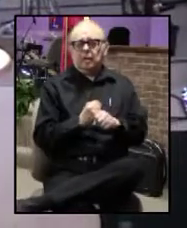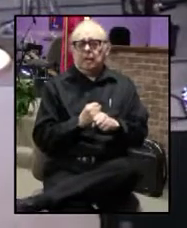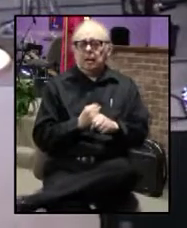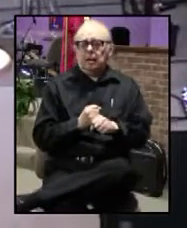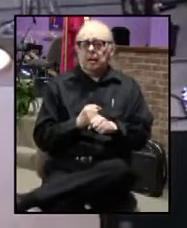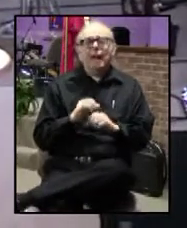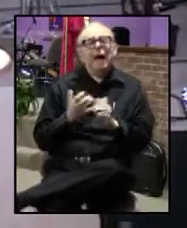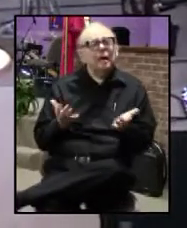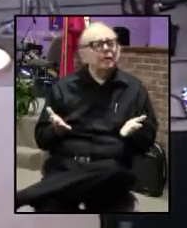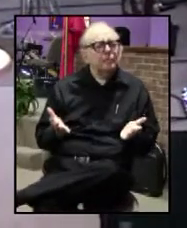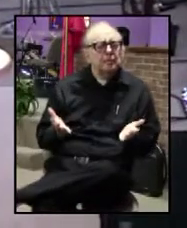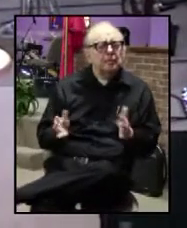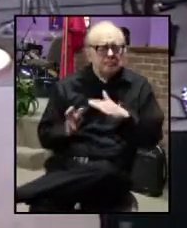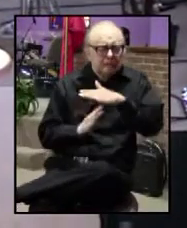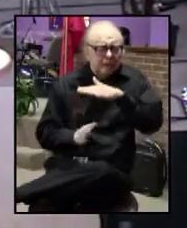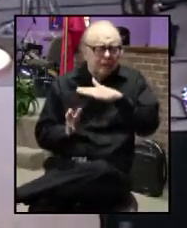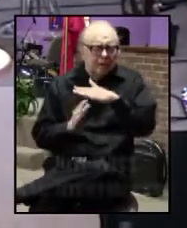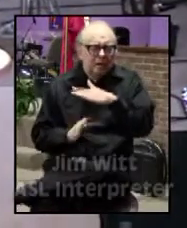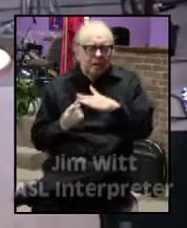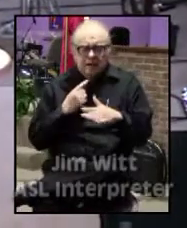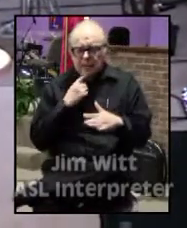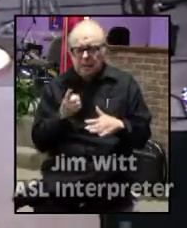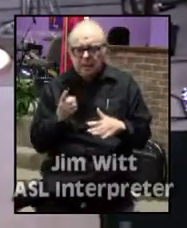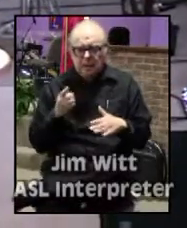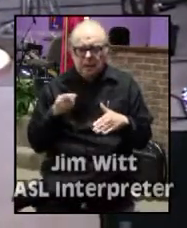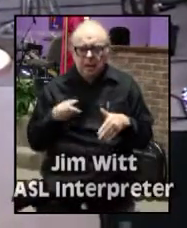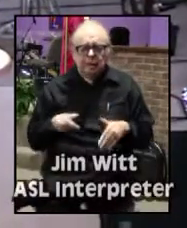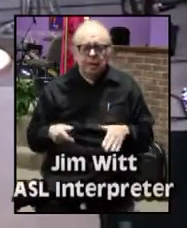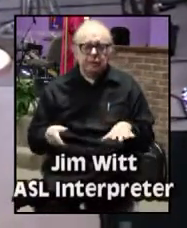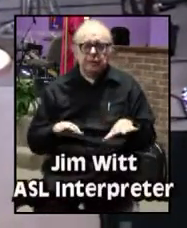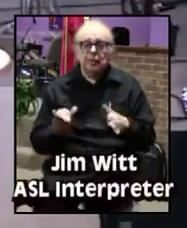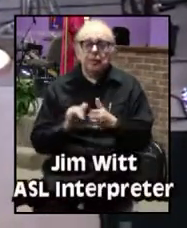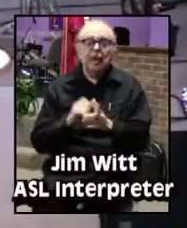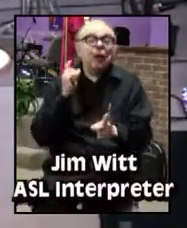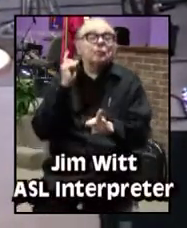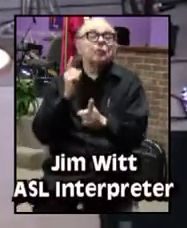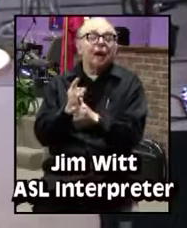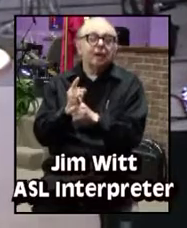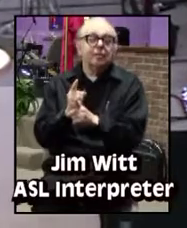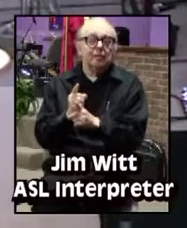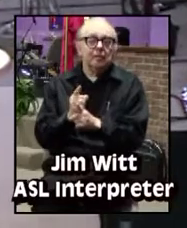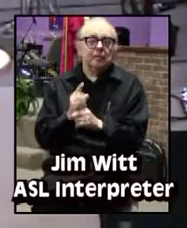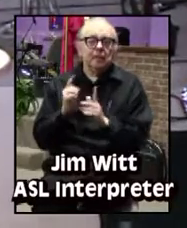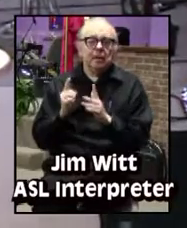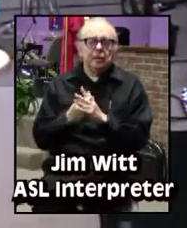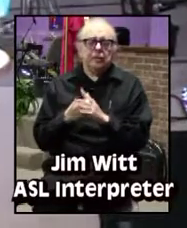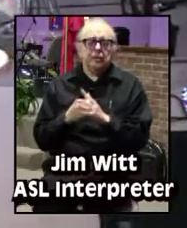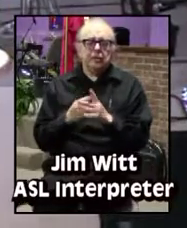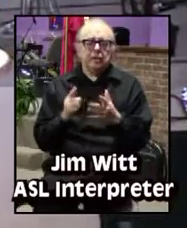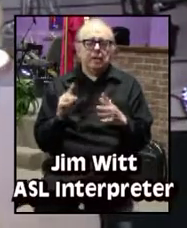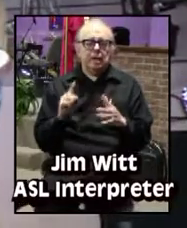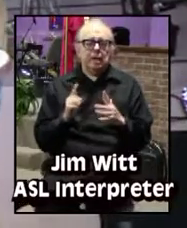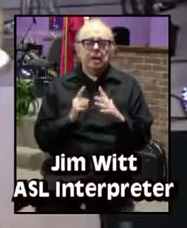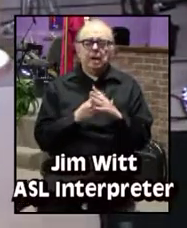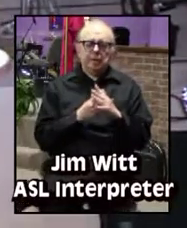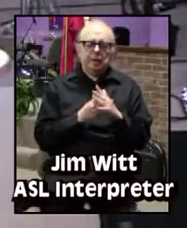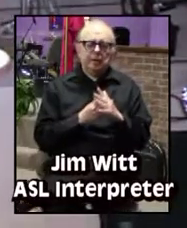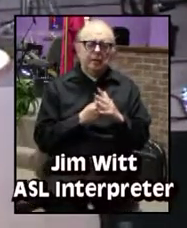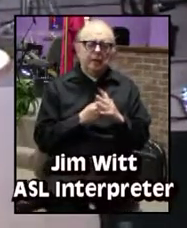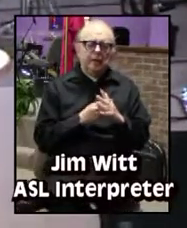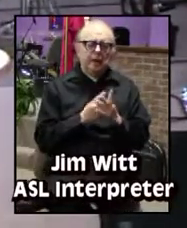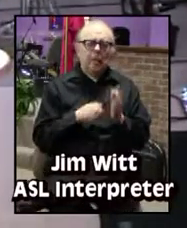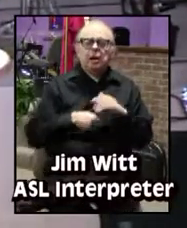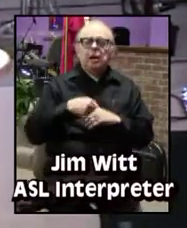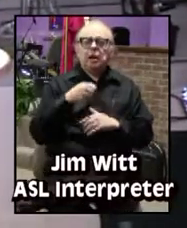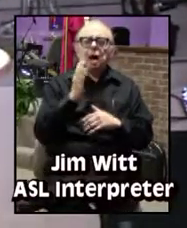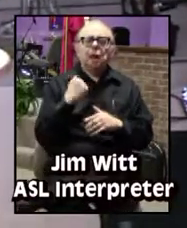by basically saying, let's do this right. Let's start at the beginning of what it is that God really wants